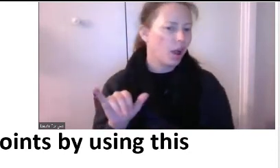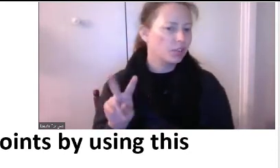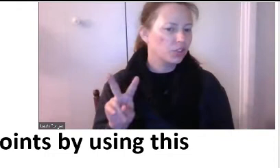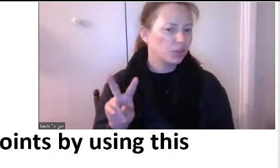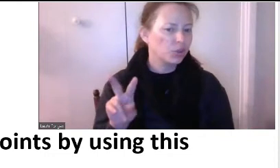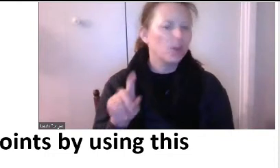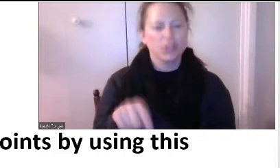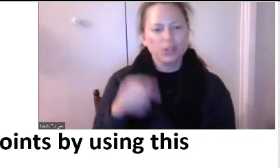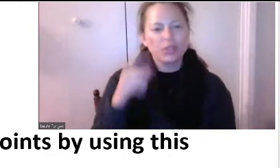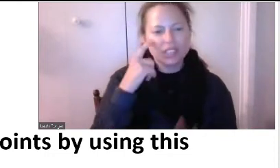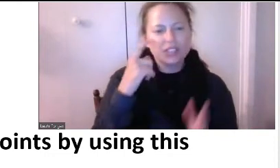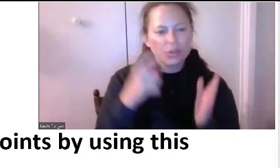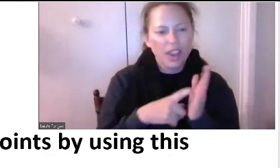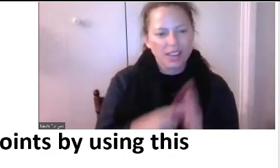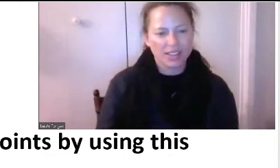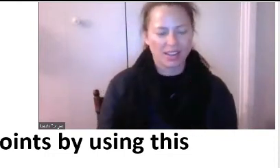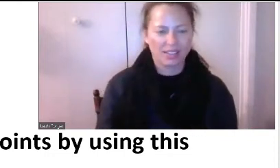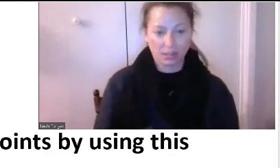time